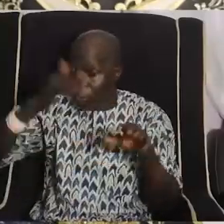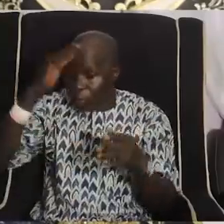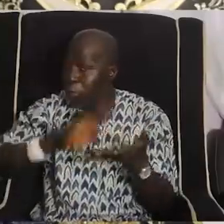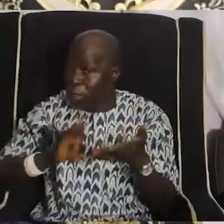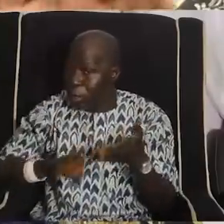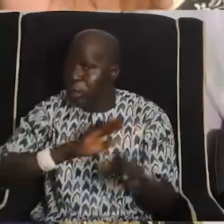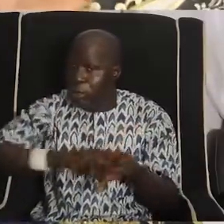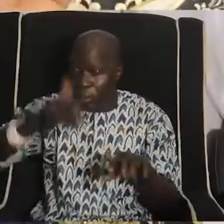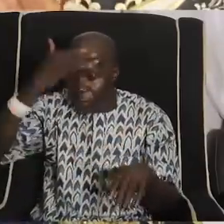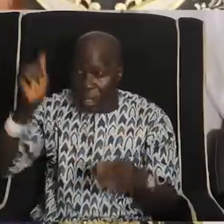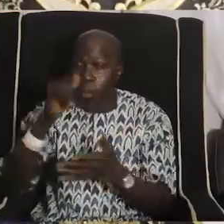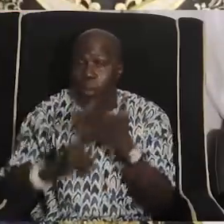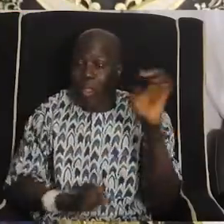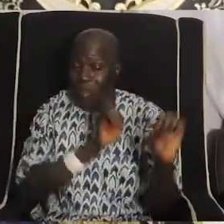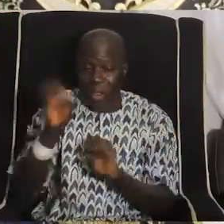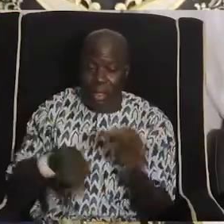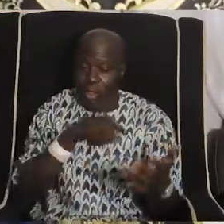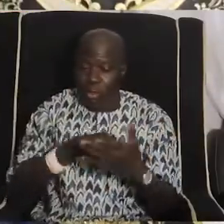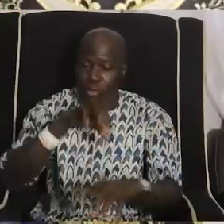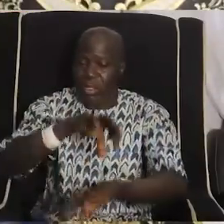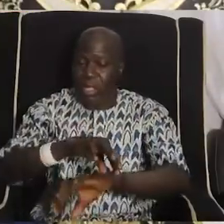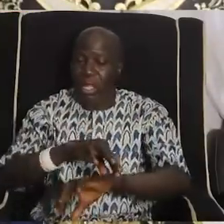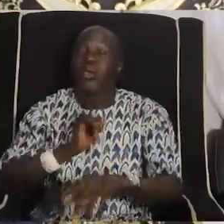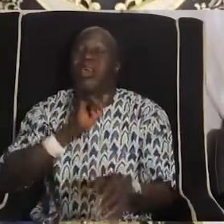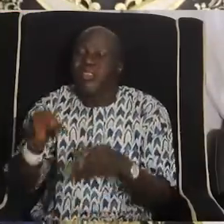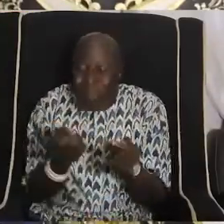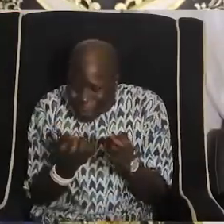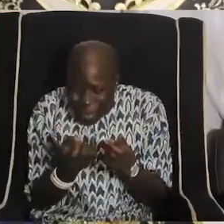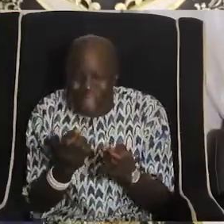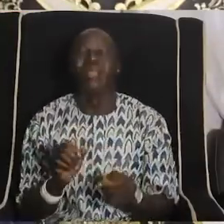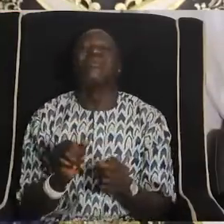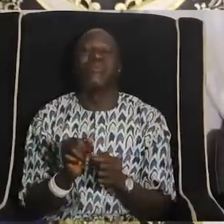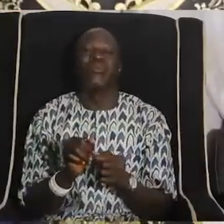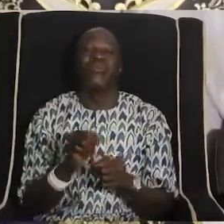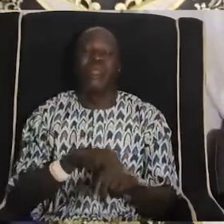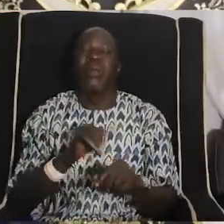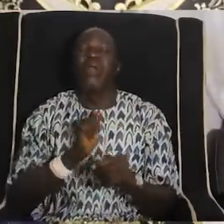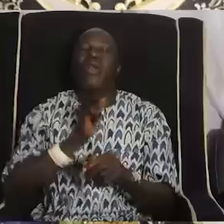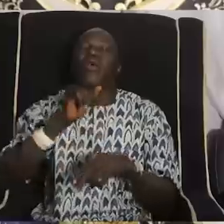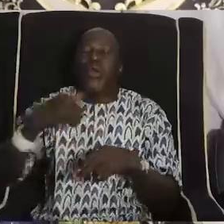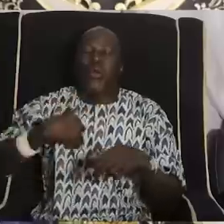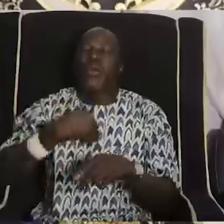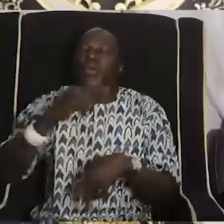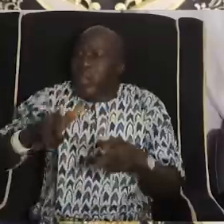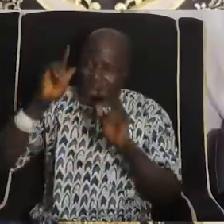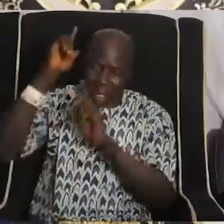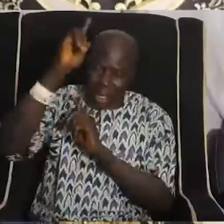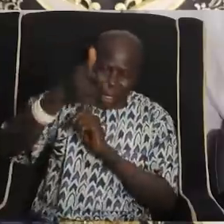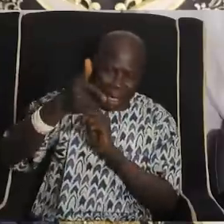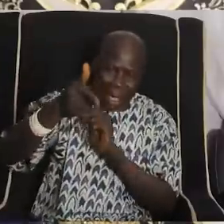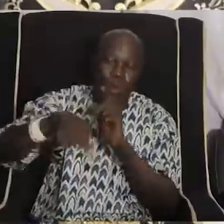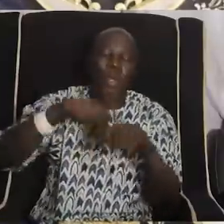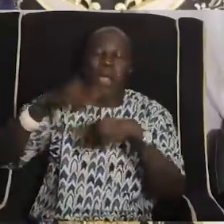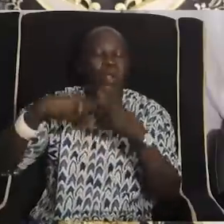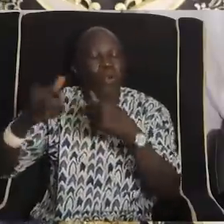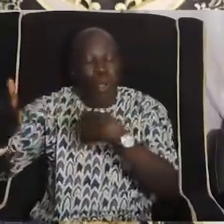Please don't forget, whatever we do on that, we are doing it for a limited time. We will later walk. We